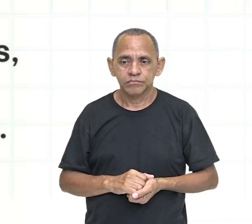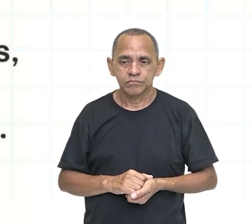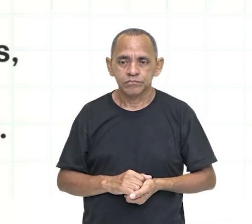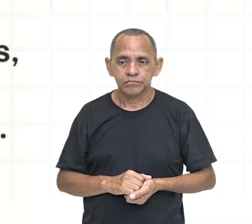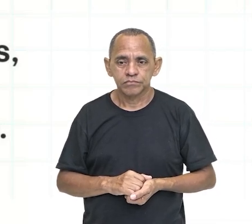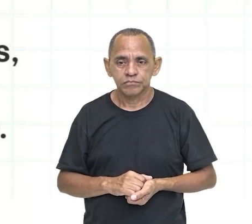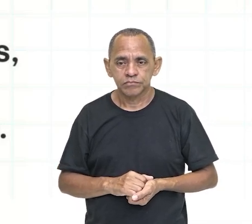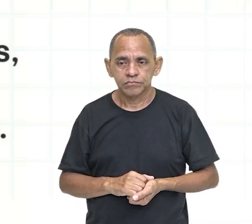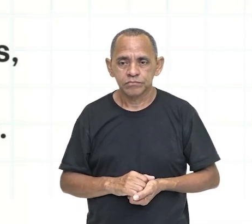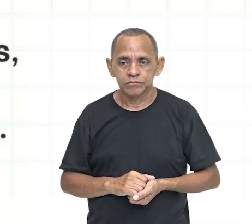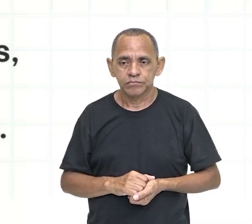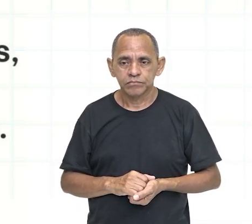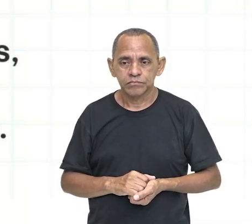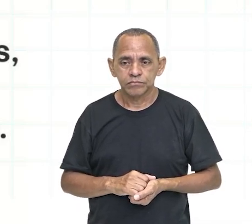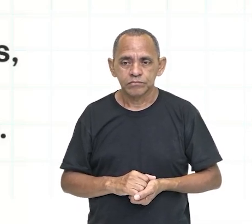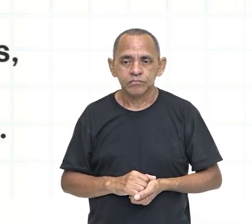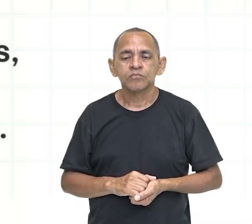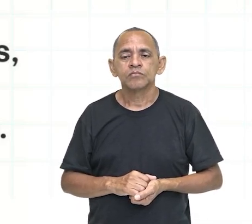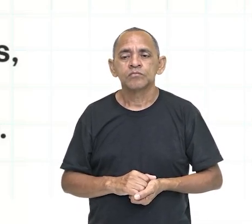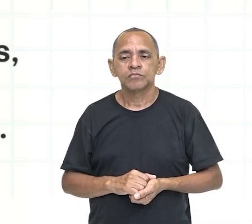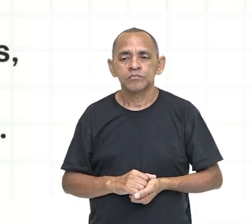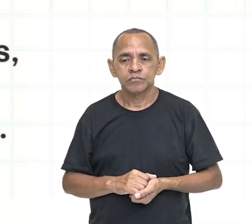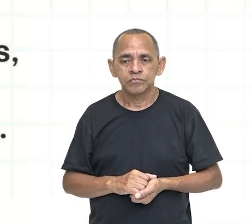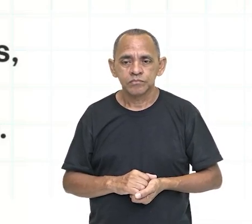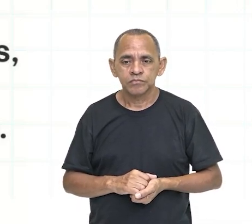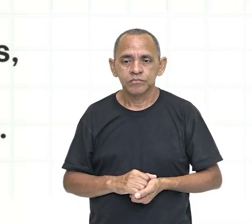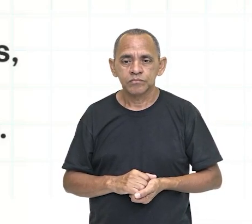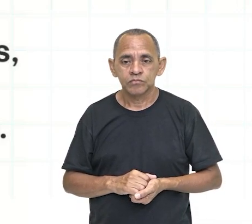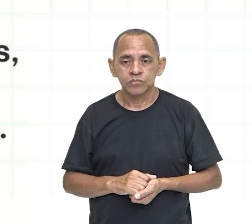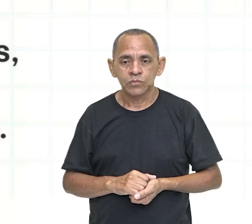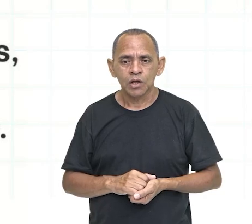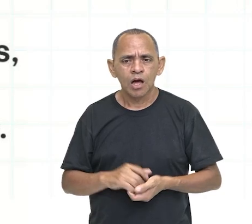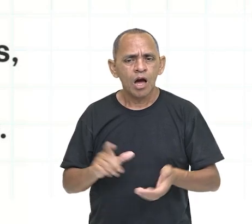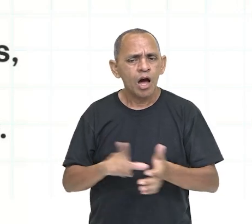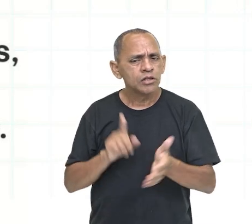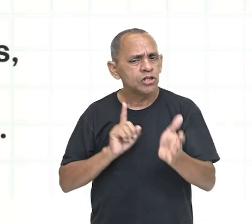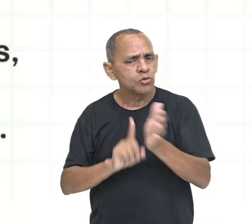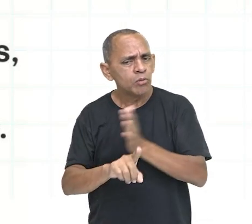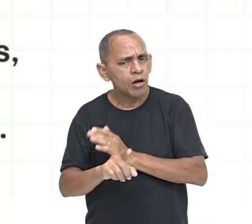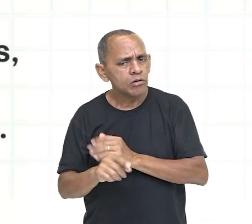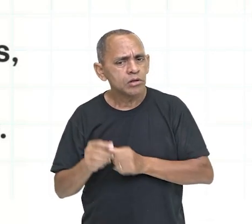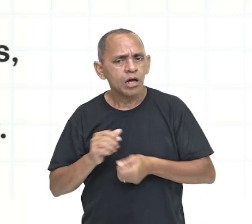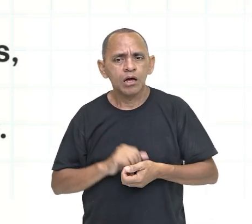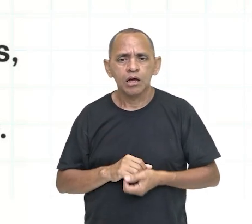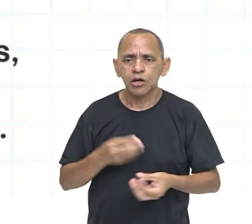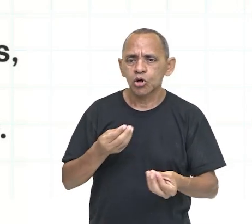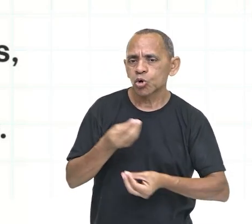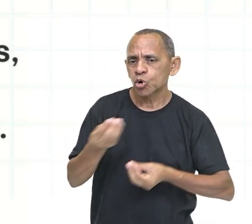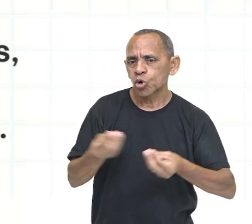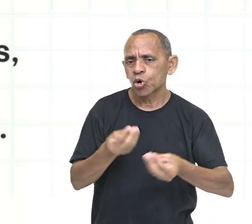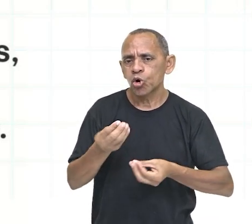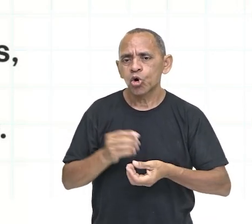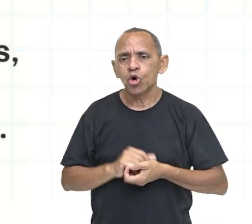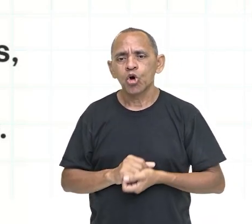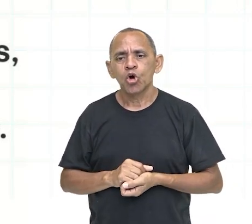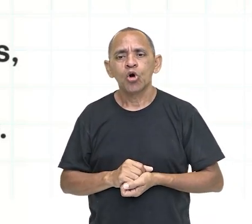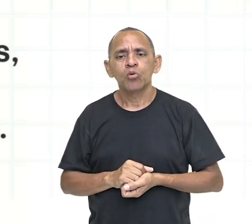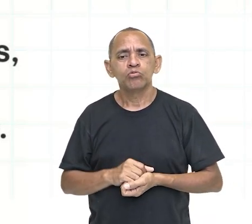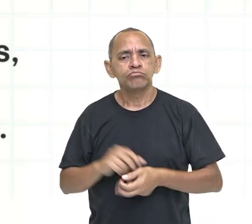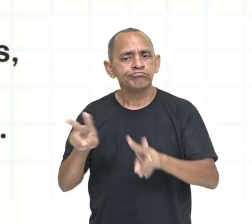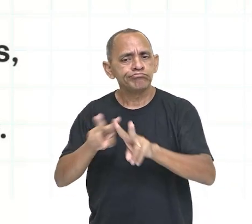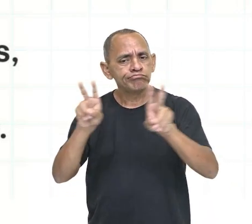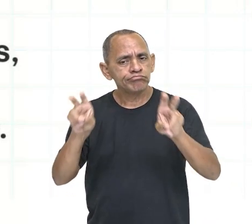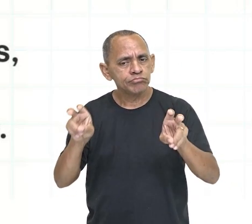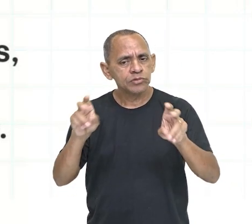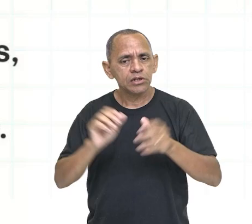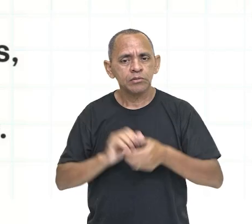local populations. Então, antes da gente passar para a pergunta em si, especificamente a respeito desse texto, eu